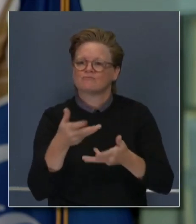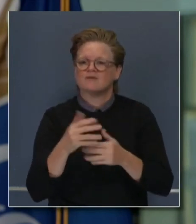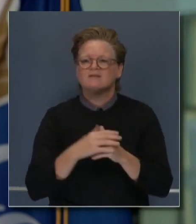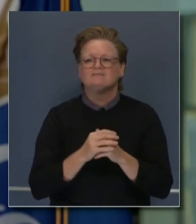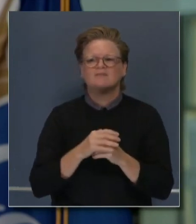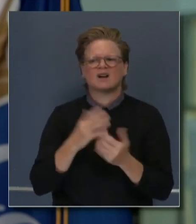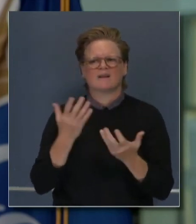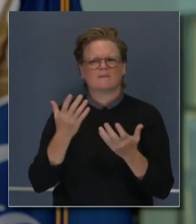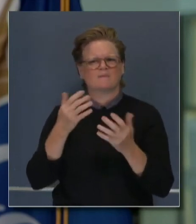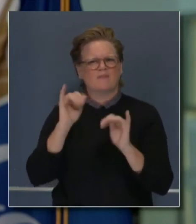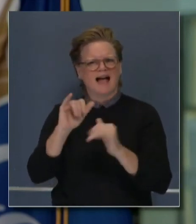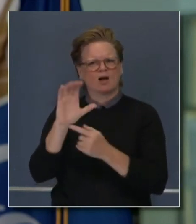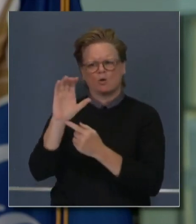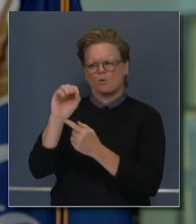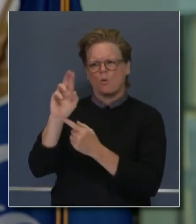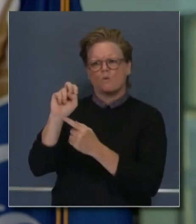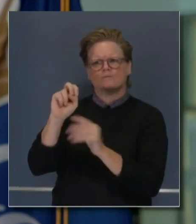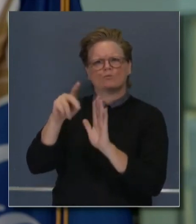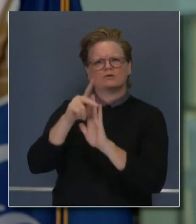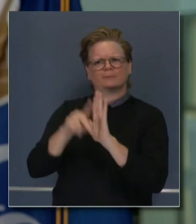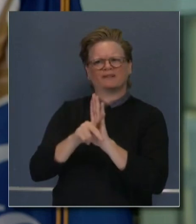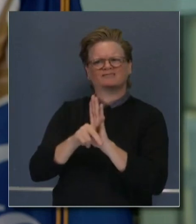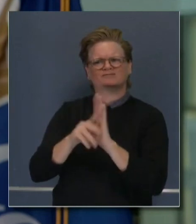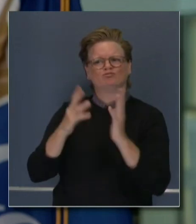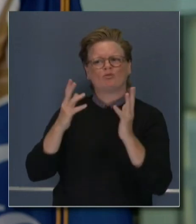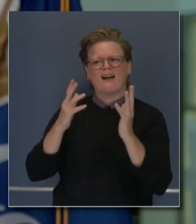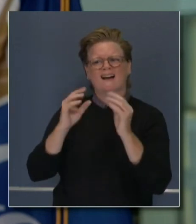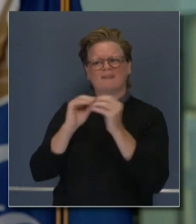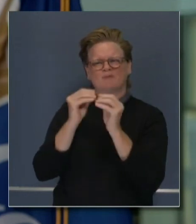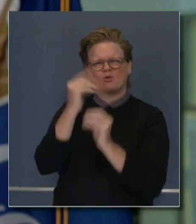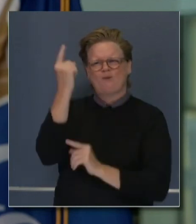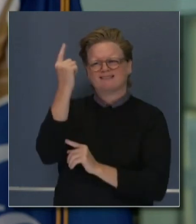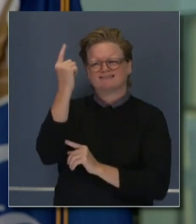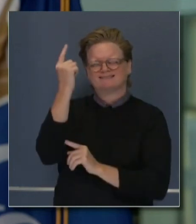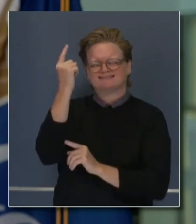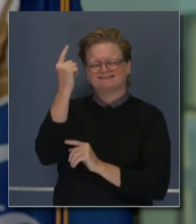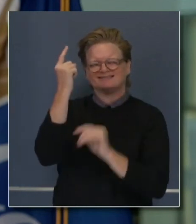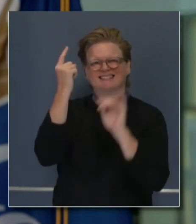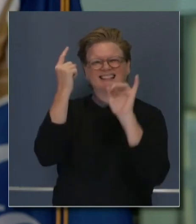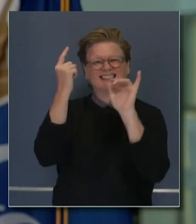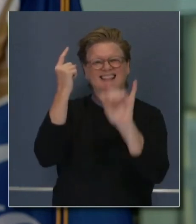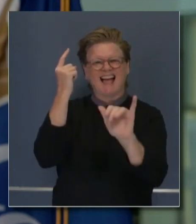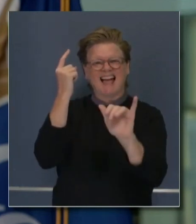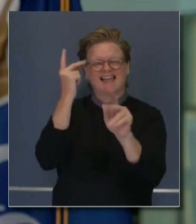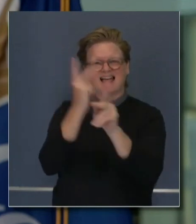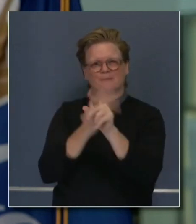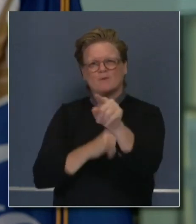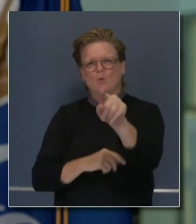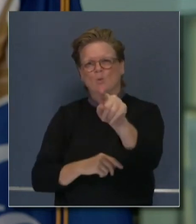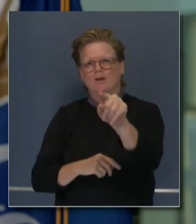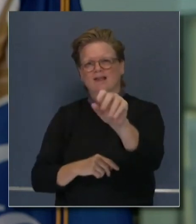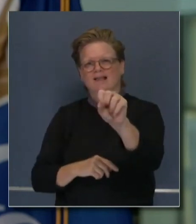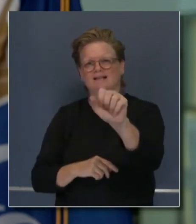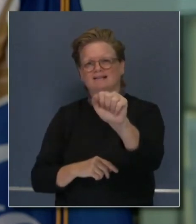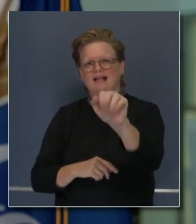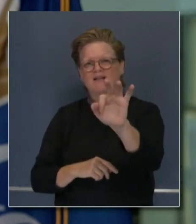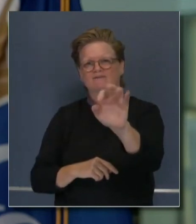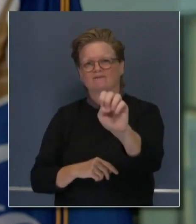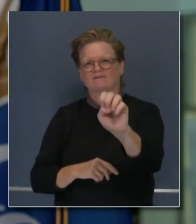you healthy and keep you safe, and to do everything in our power to reopen this economy.